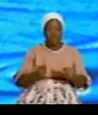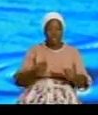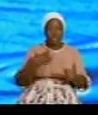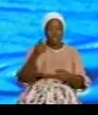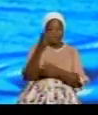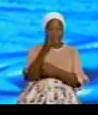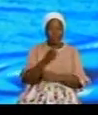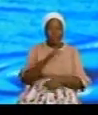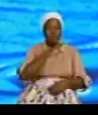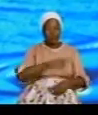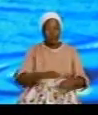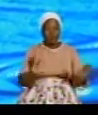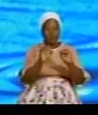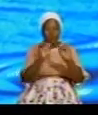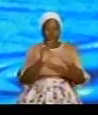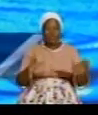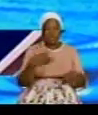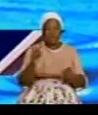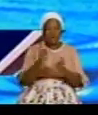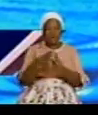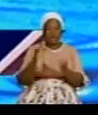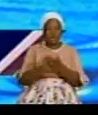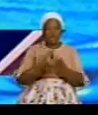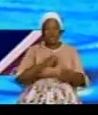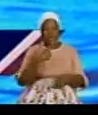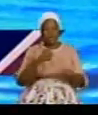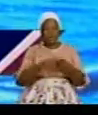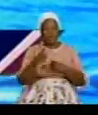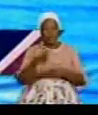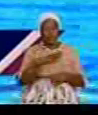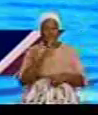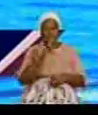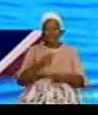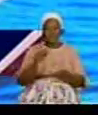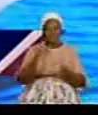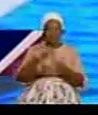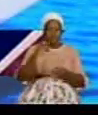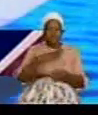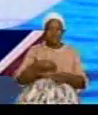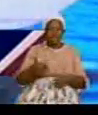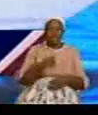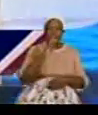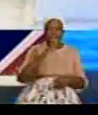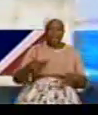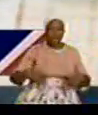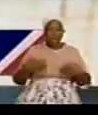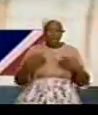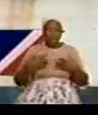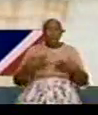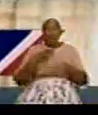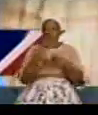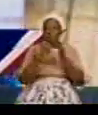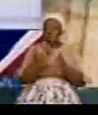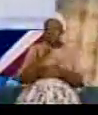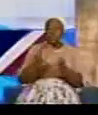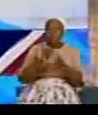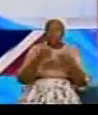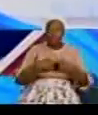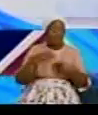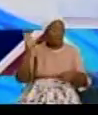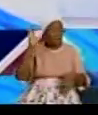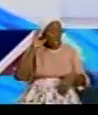words that I speak unto you, they are spirit and they are life. All the words we have heard